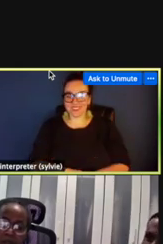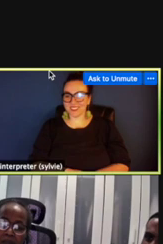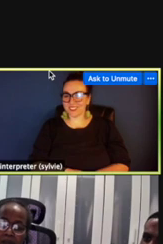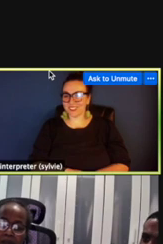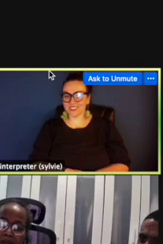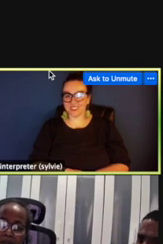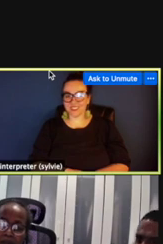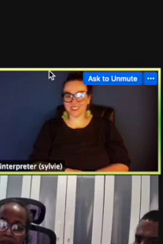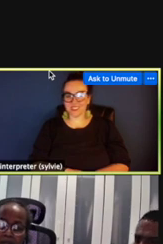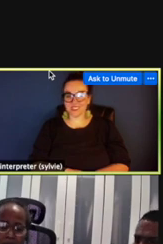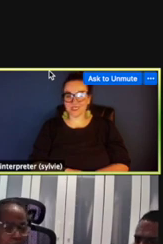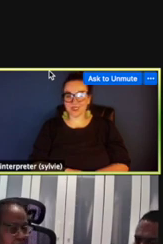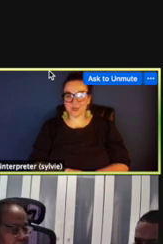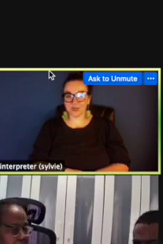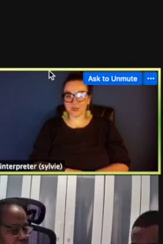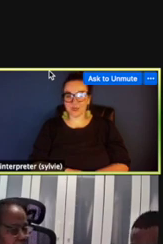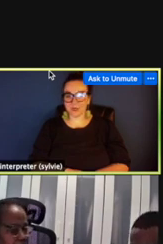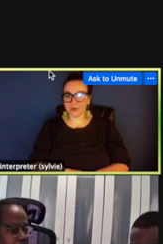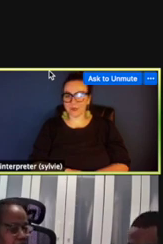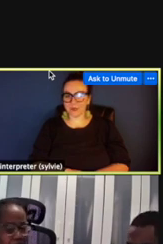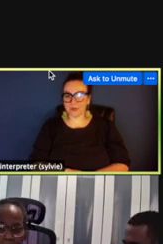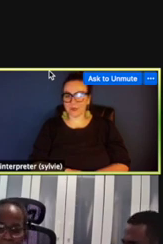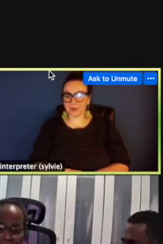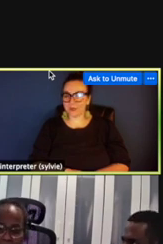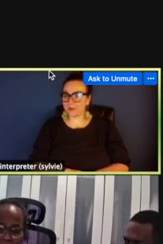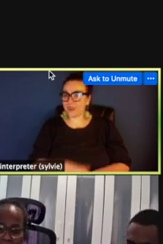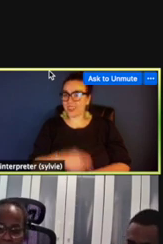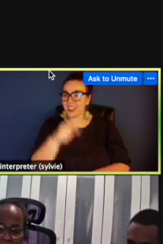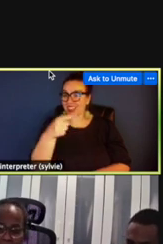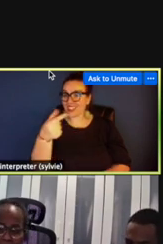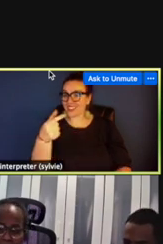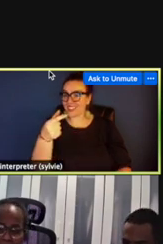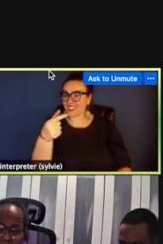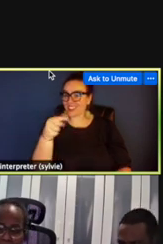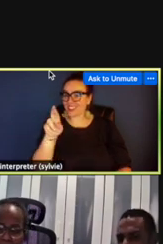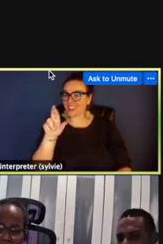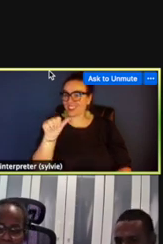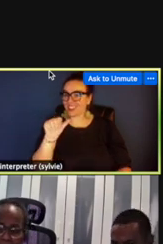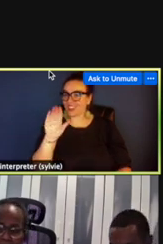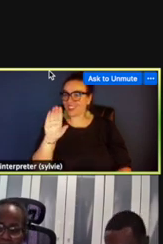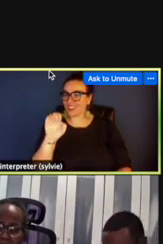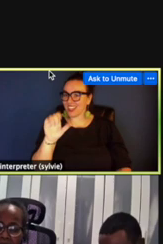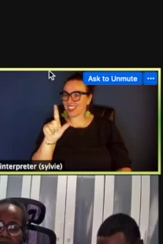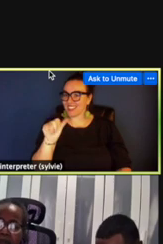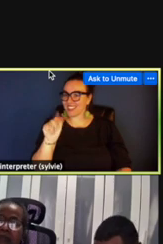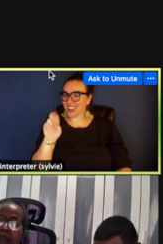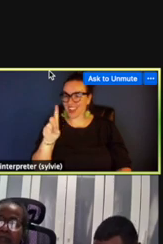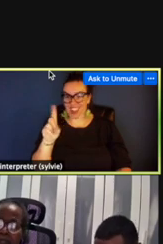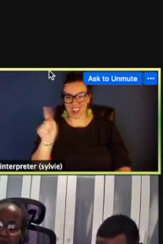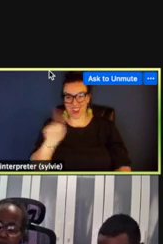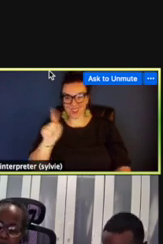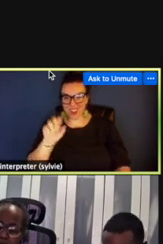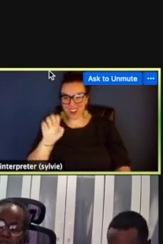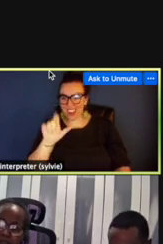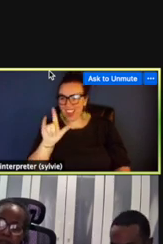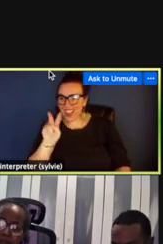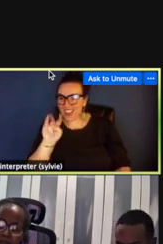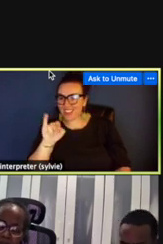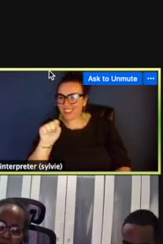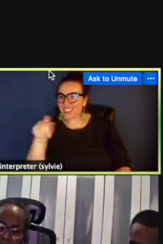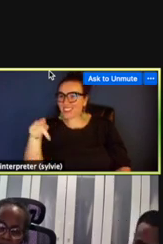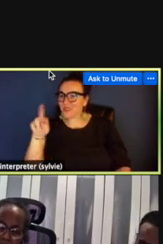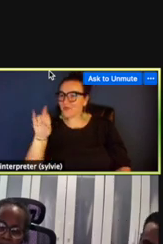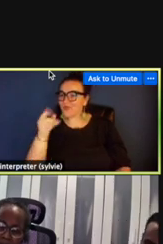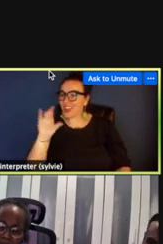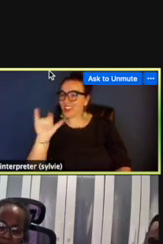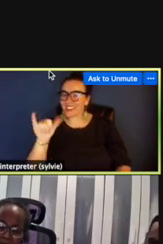This is Graceland. Well, this is Elvis' house. Mm-hmm. Elvis Presley.